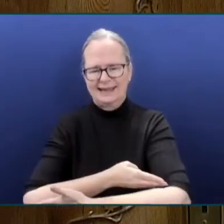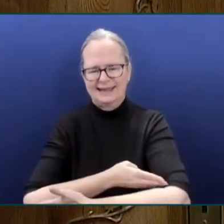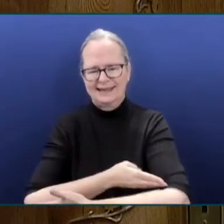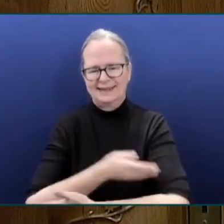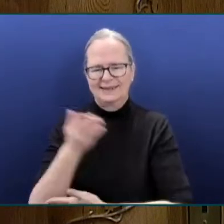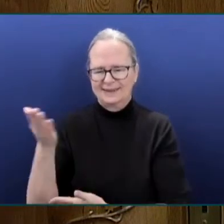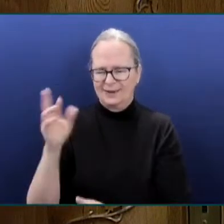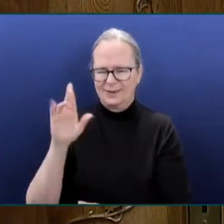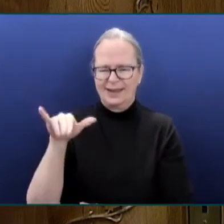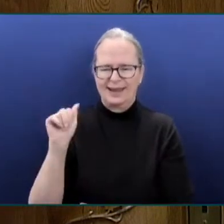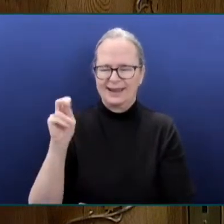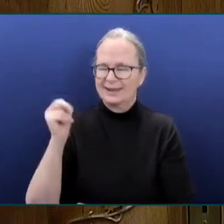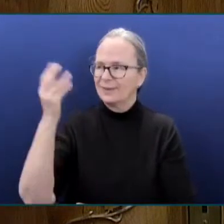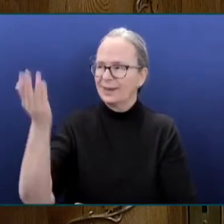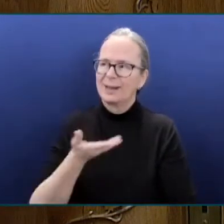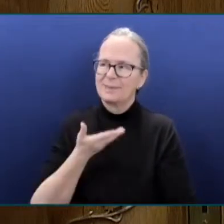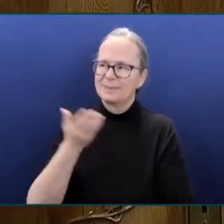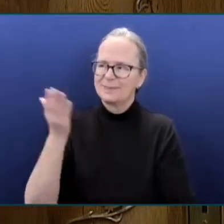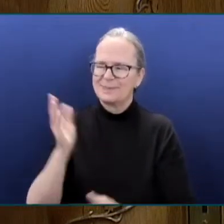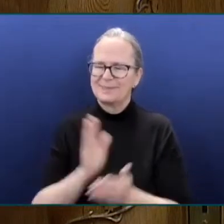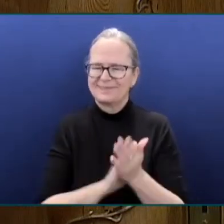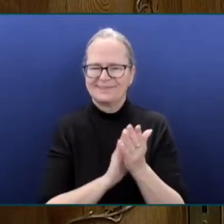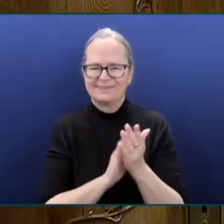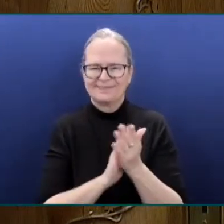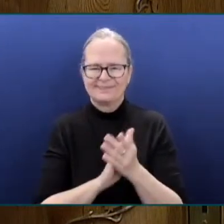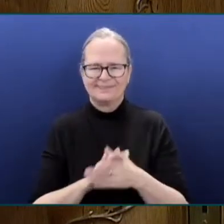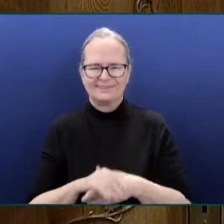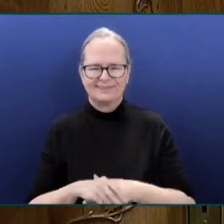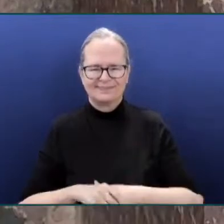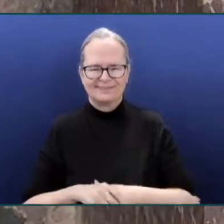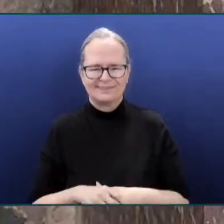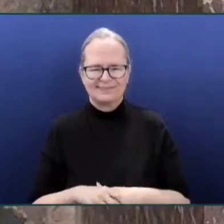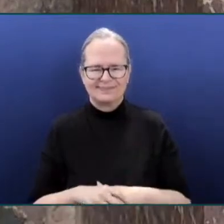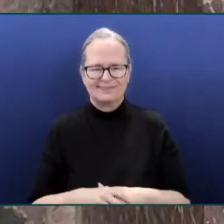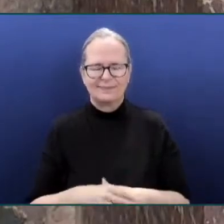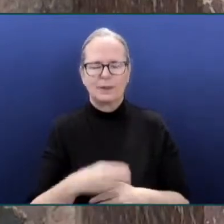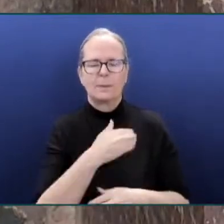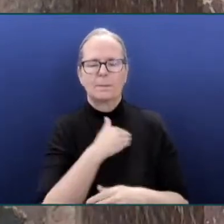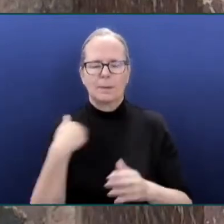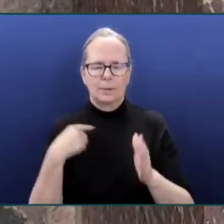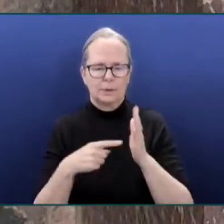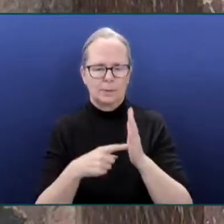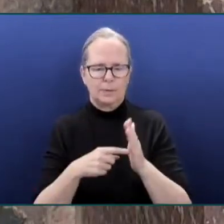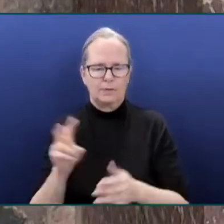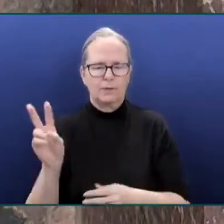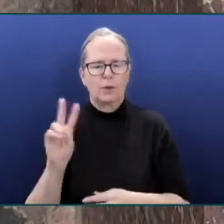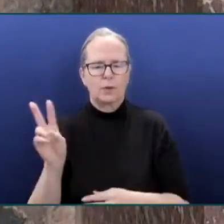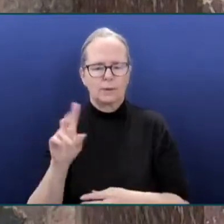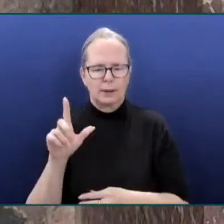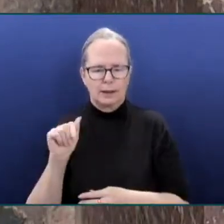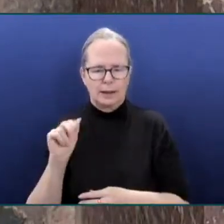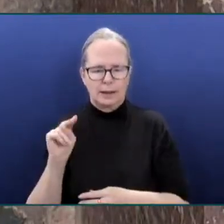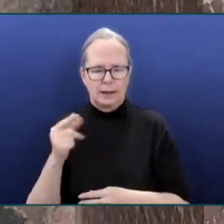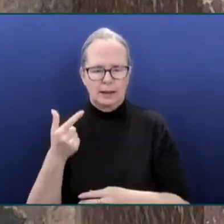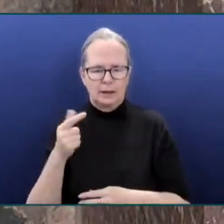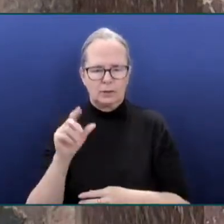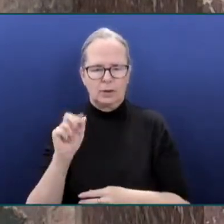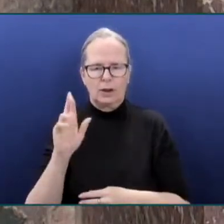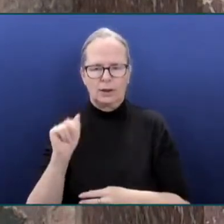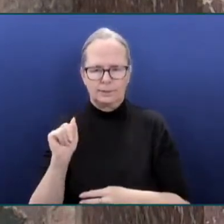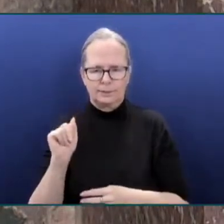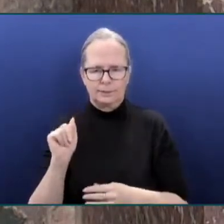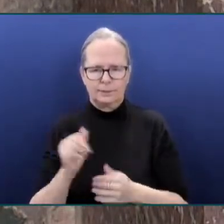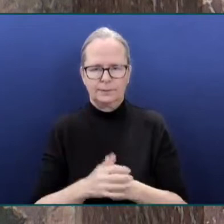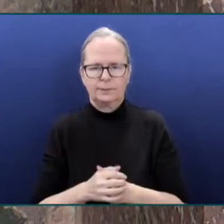Member for Vancouver Langara. Thank you, Mr. Speaker. I'd like to also ask the House please join me in welcoming the students in